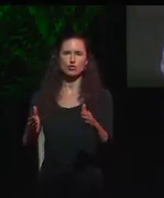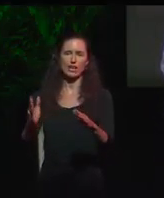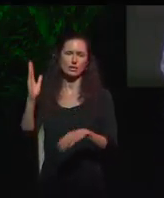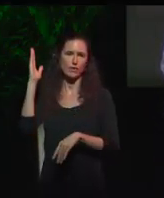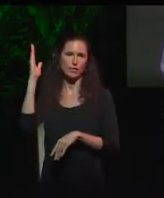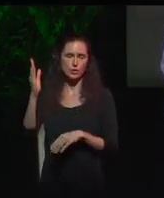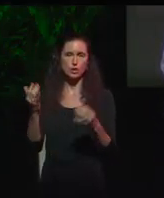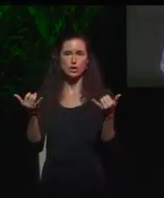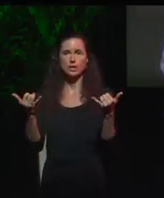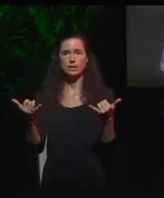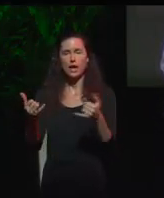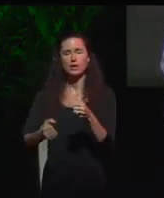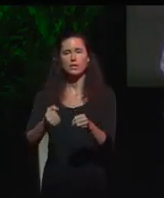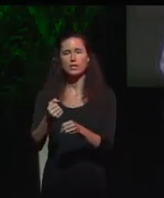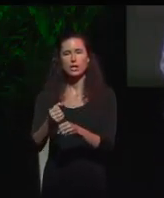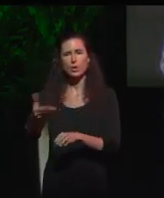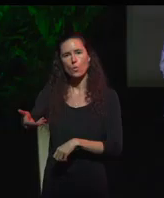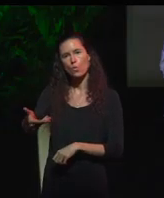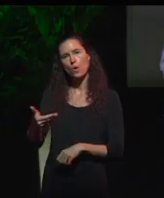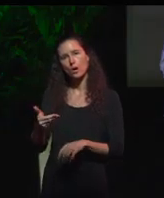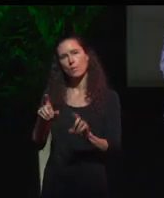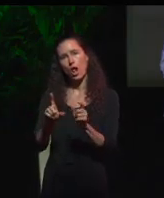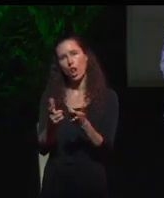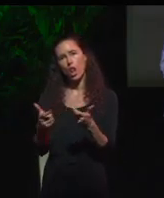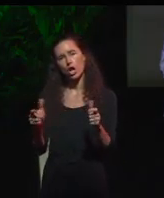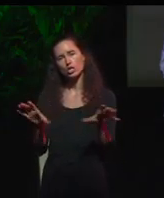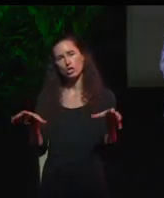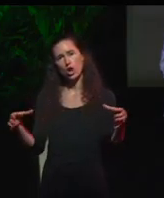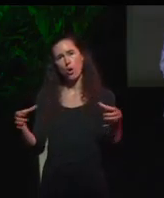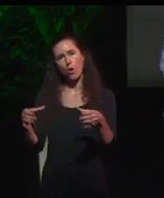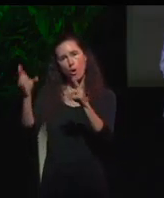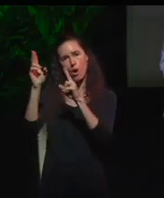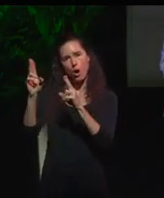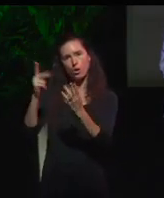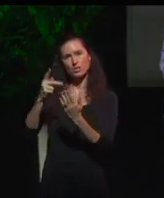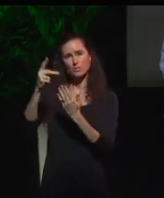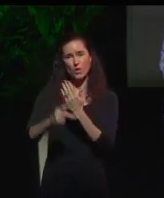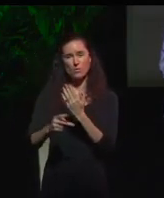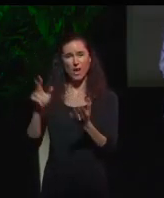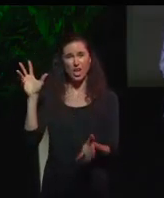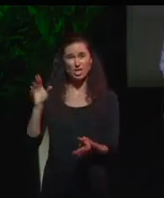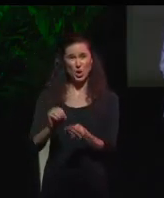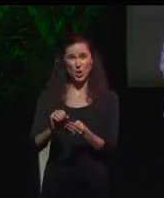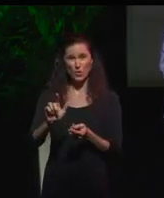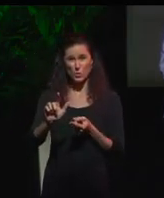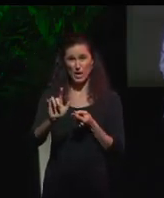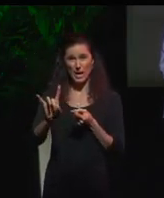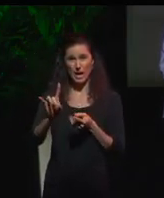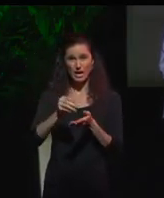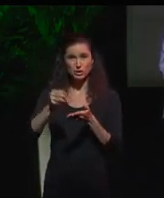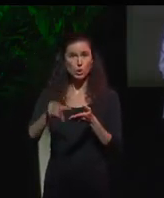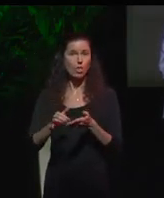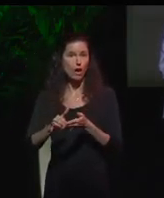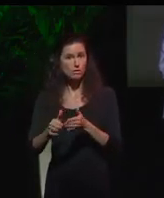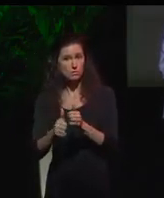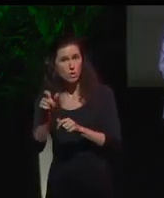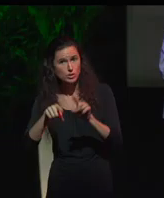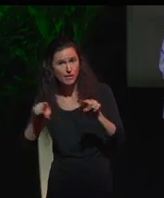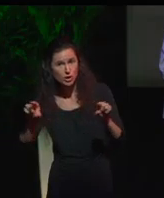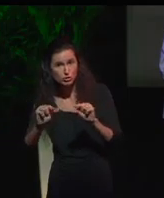This year, we've also welcomed our largest cohort in our honors program, 28 students, the most diverse group that we have ever